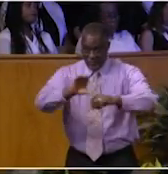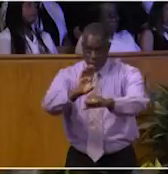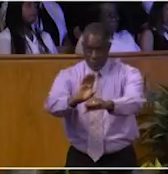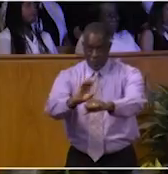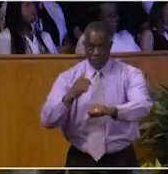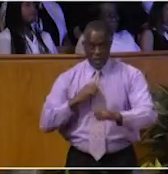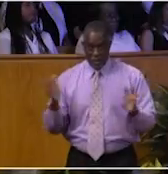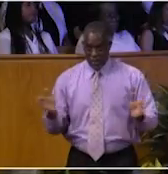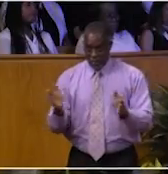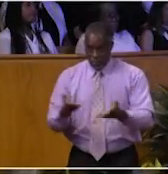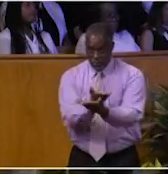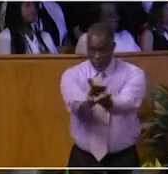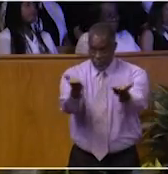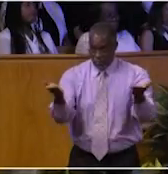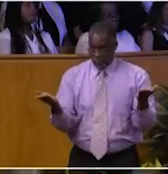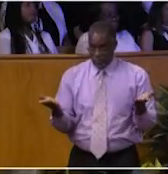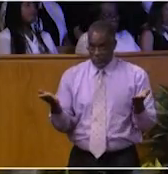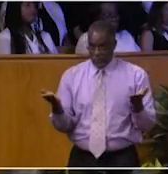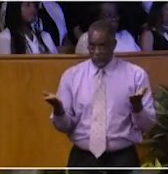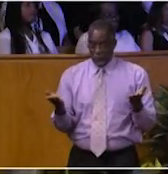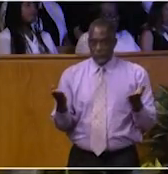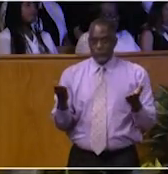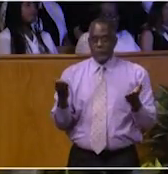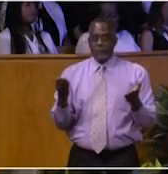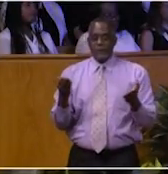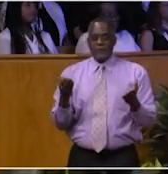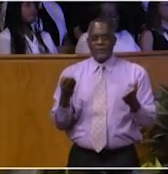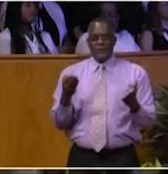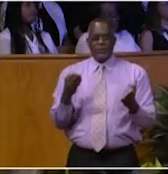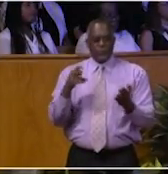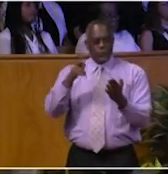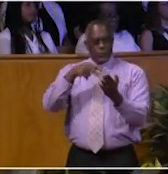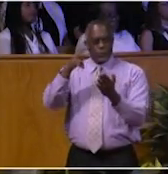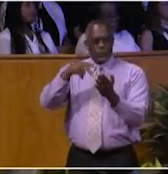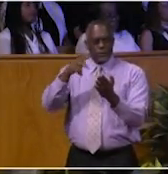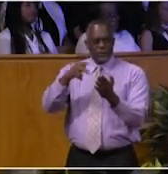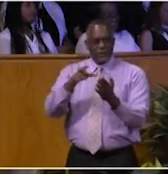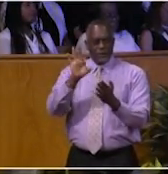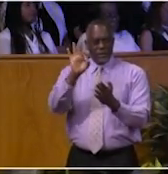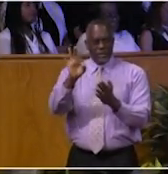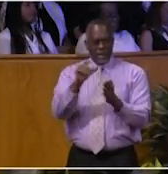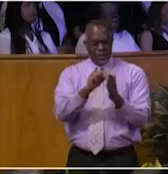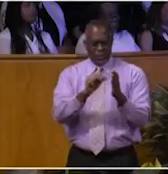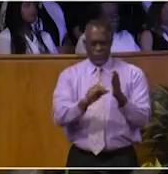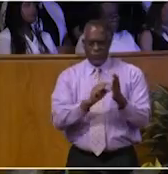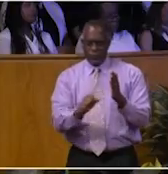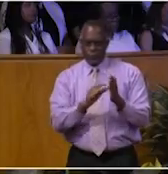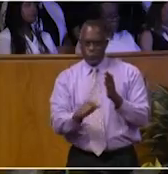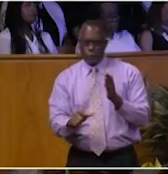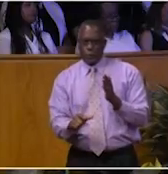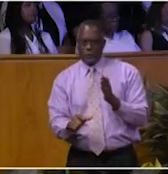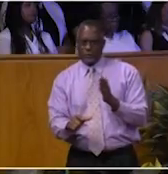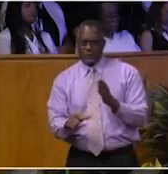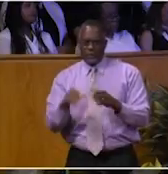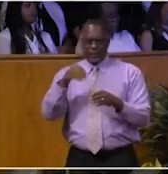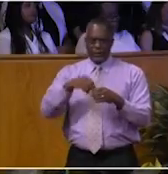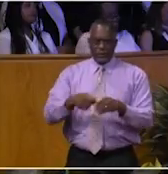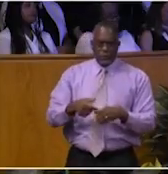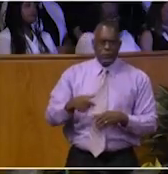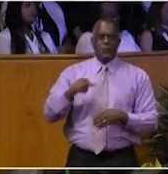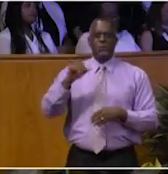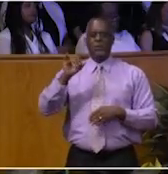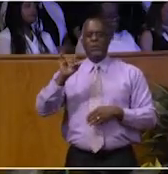I encourage you to put these 9 verses in your smart tablets, in your iPads, and in your